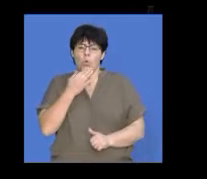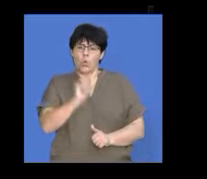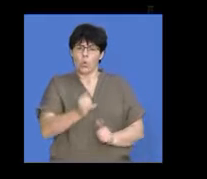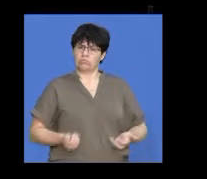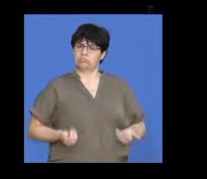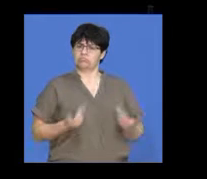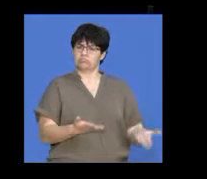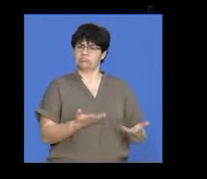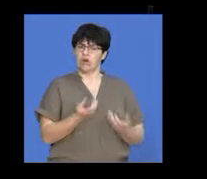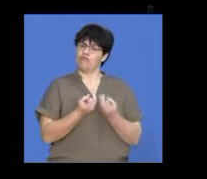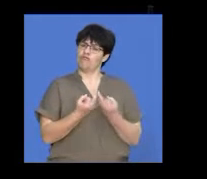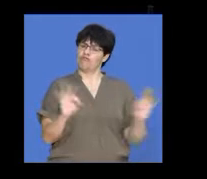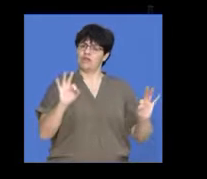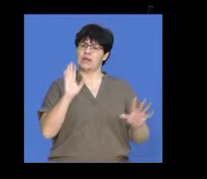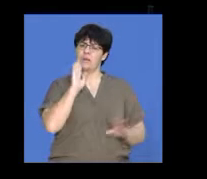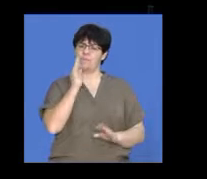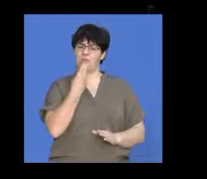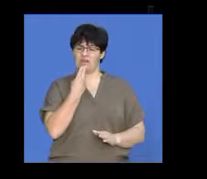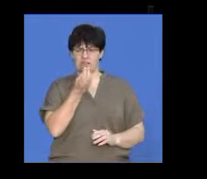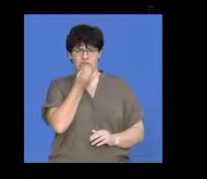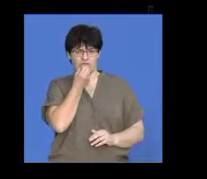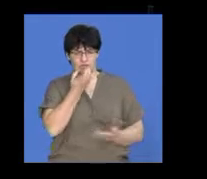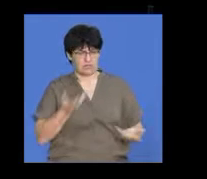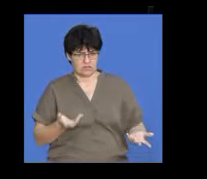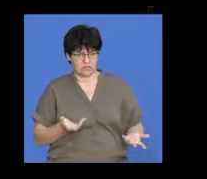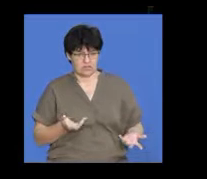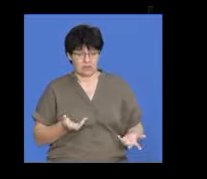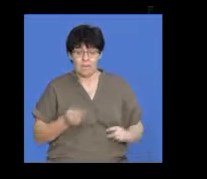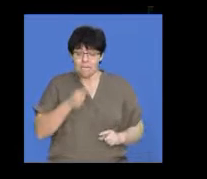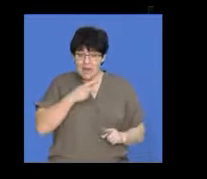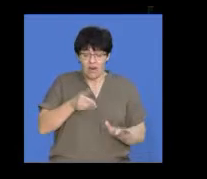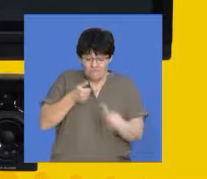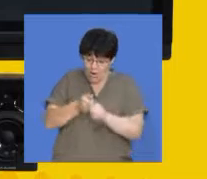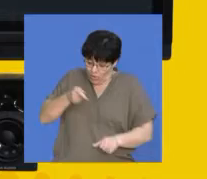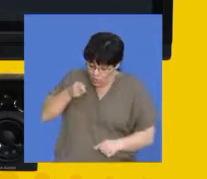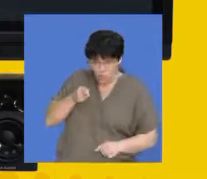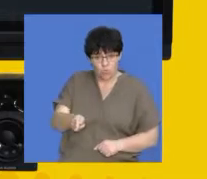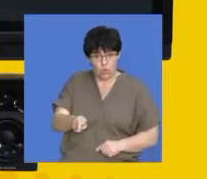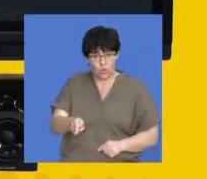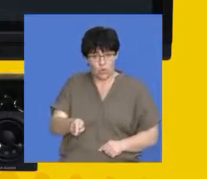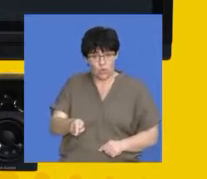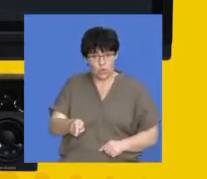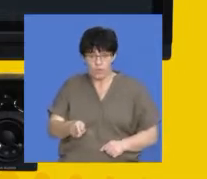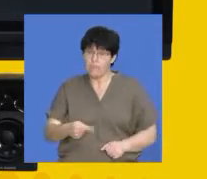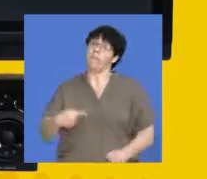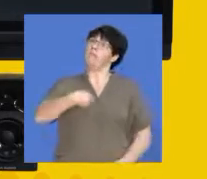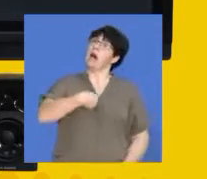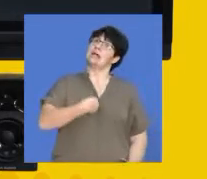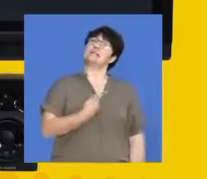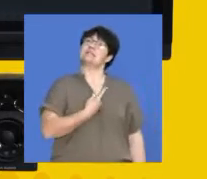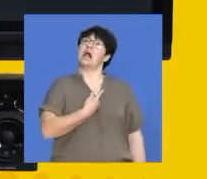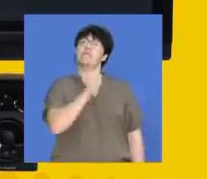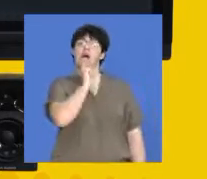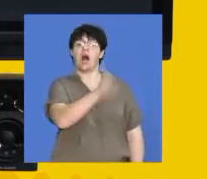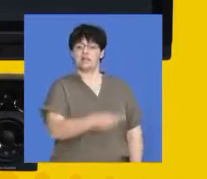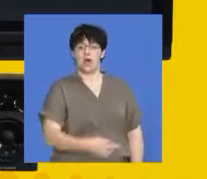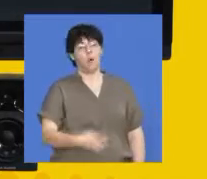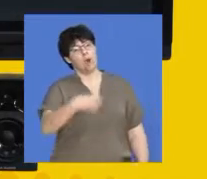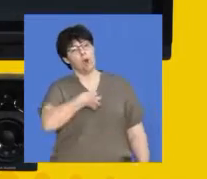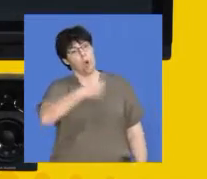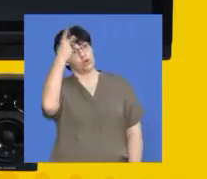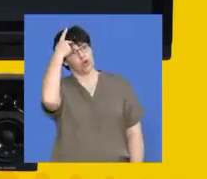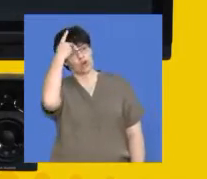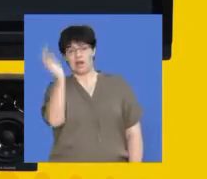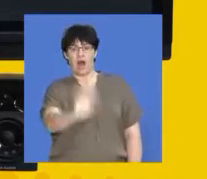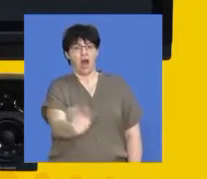breakfast meals to the children? It says according to the source. It's not according to you or according to your own